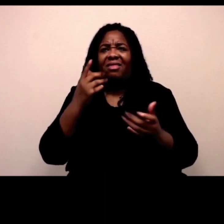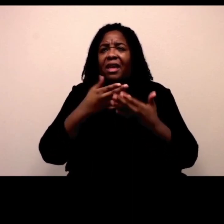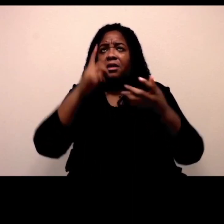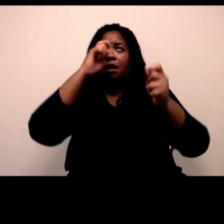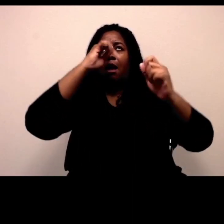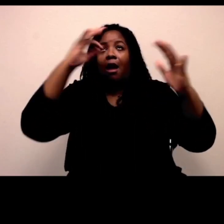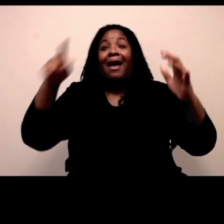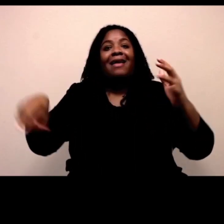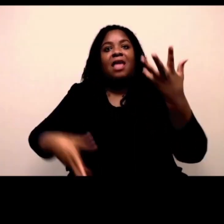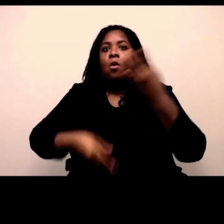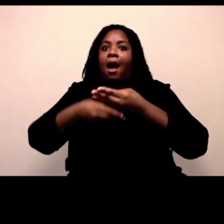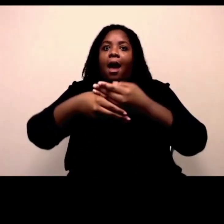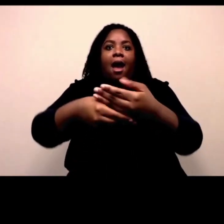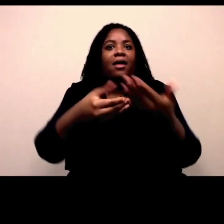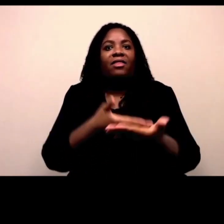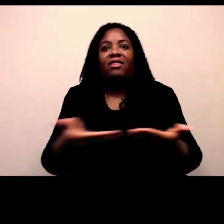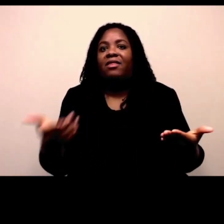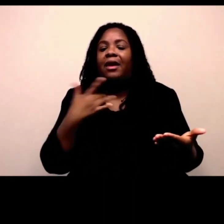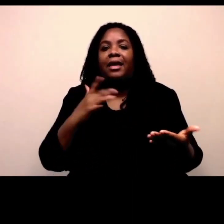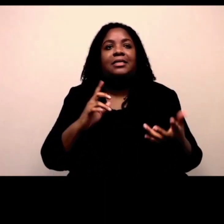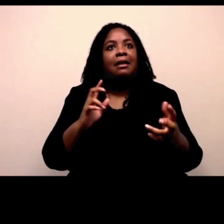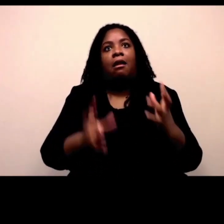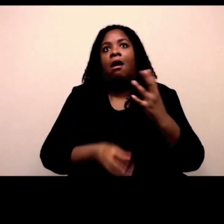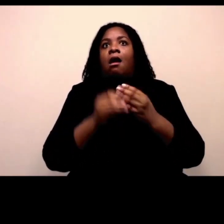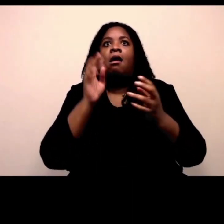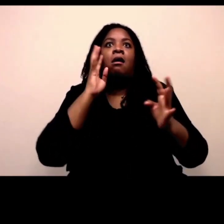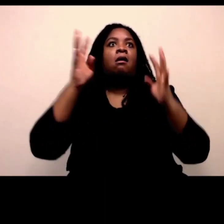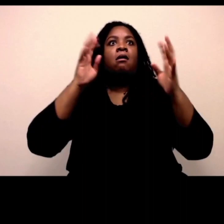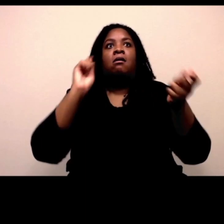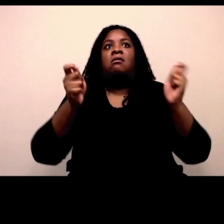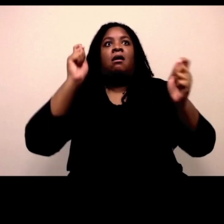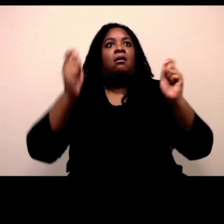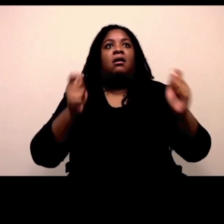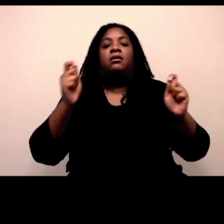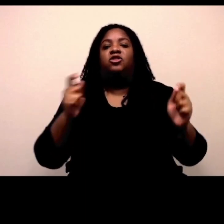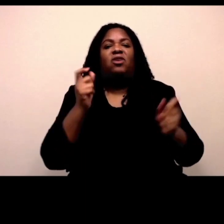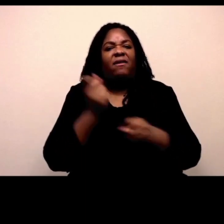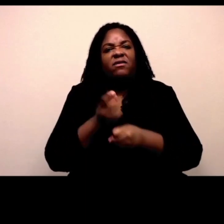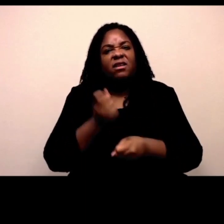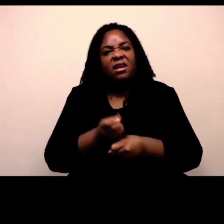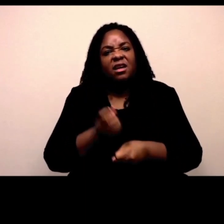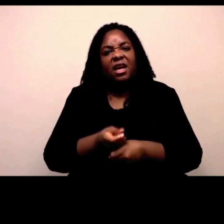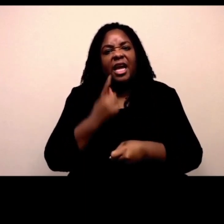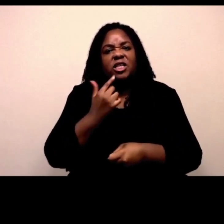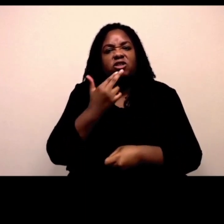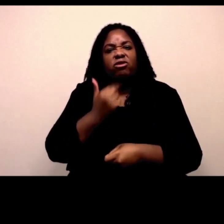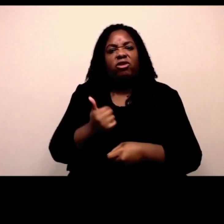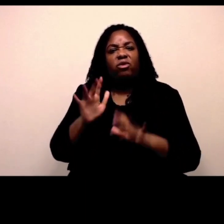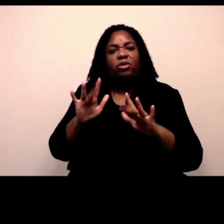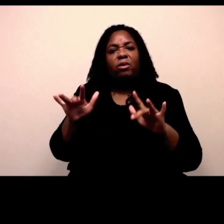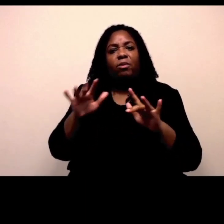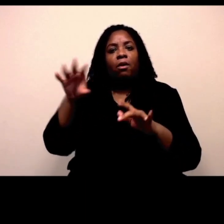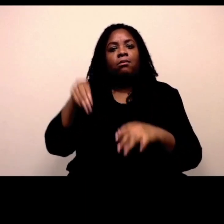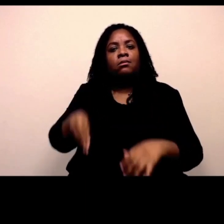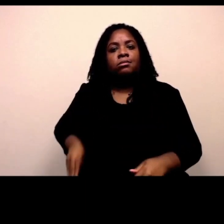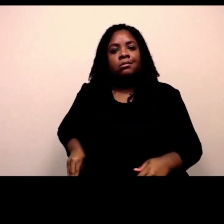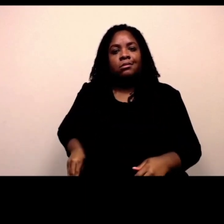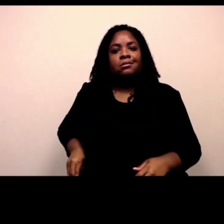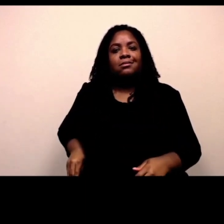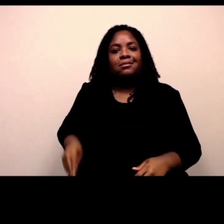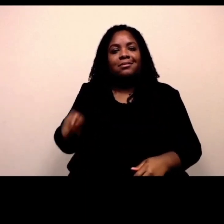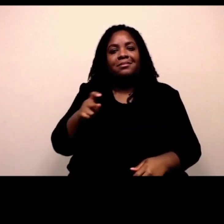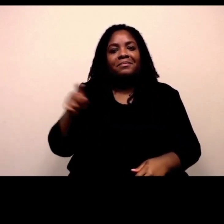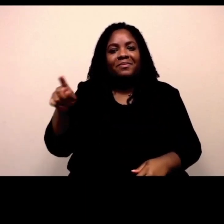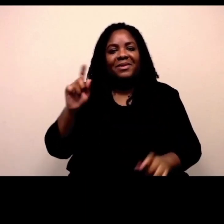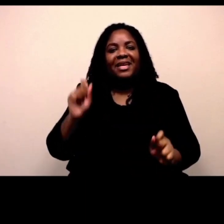constantly adding new things and improvising to it every year. And it's this cute little computer that they can put in their pockets, but it